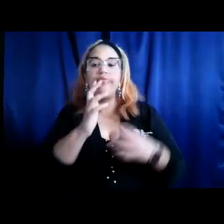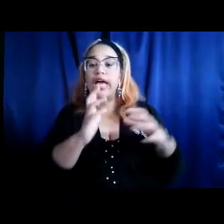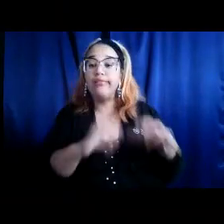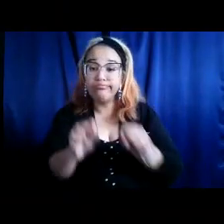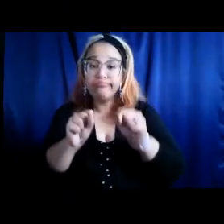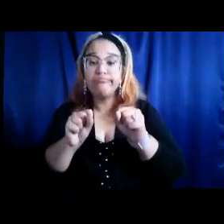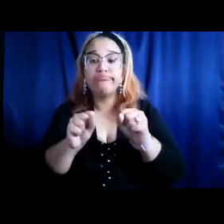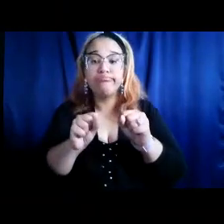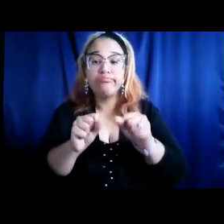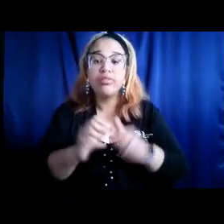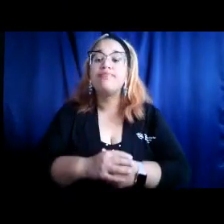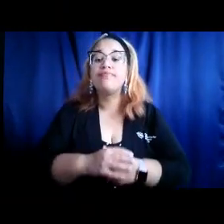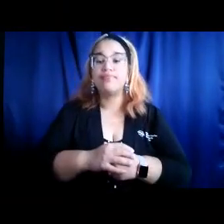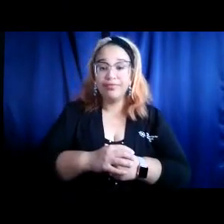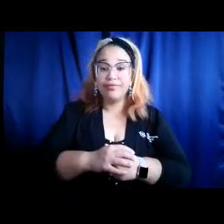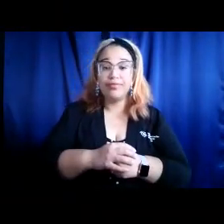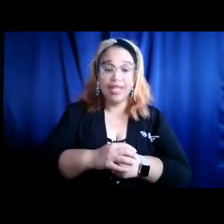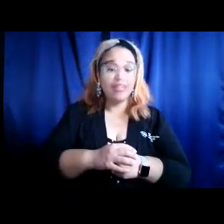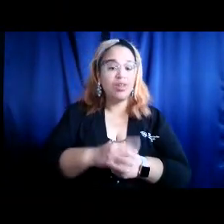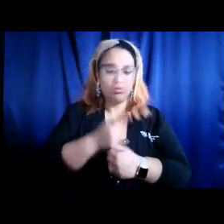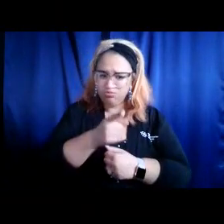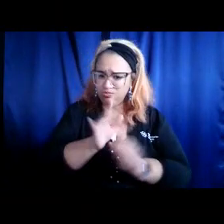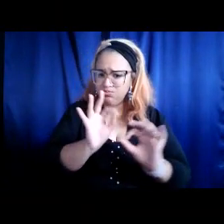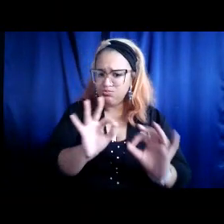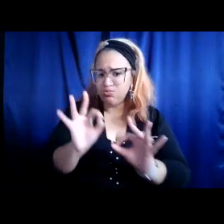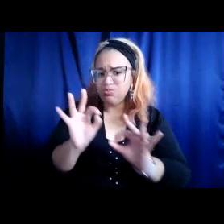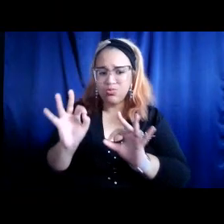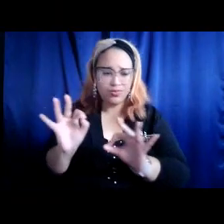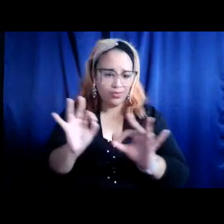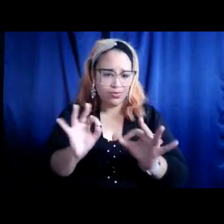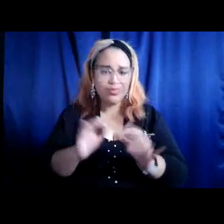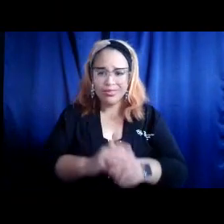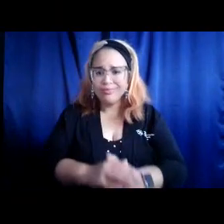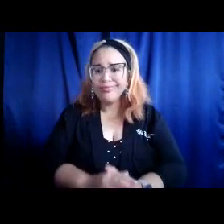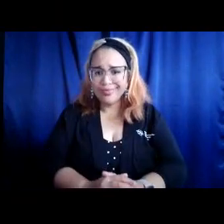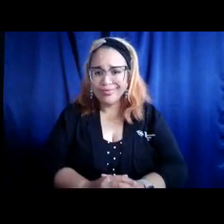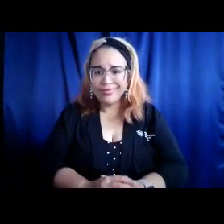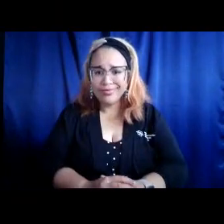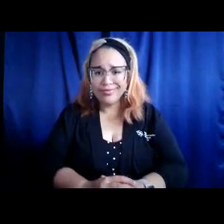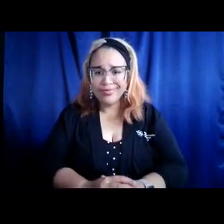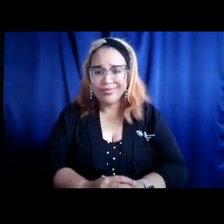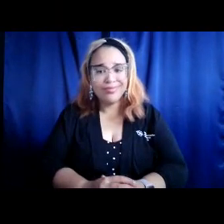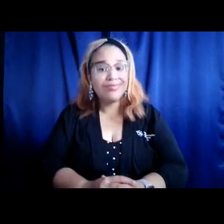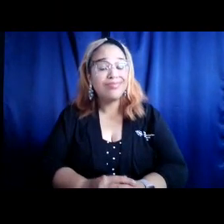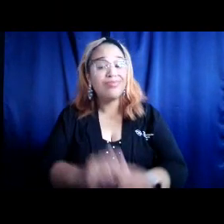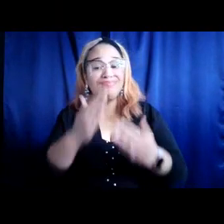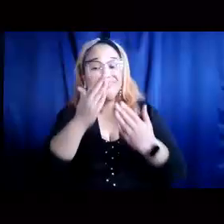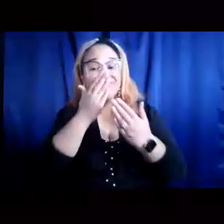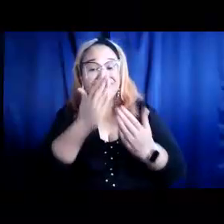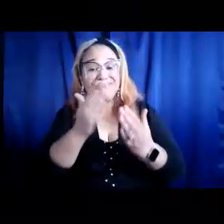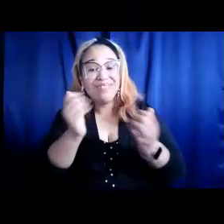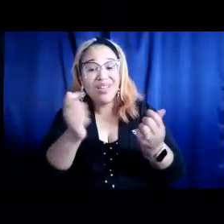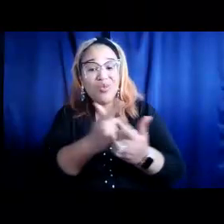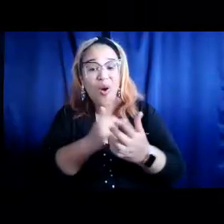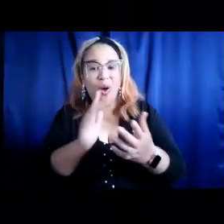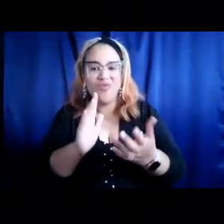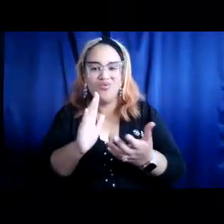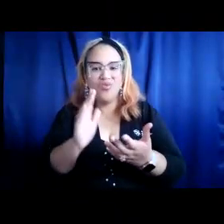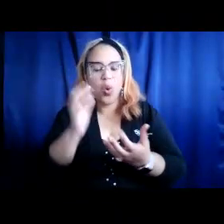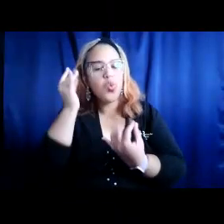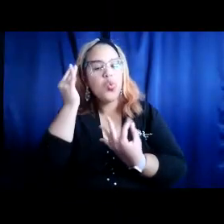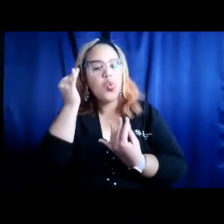easy ways to incorporate those into your leadership. All right, thank you everyone for sharing your thoughts in the chat. So